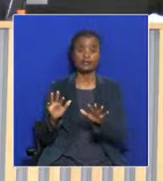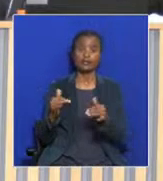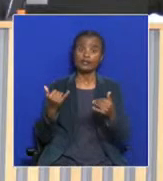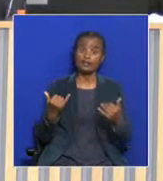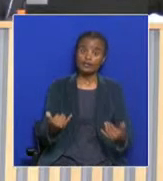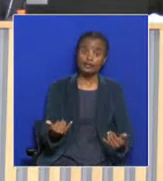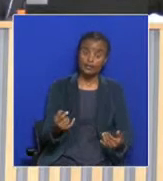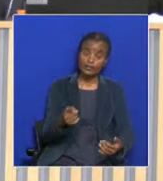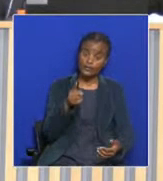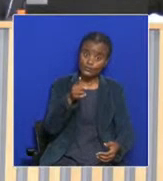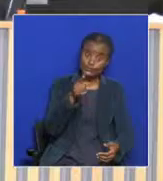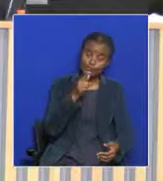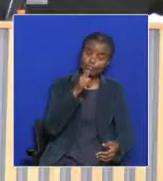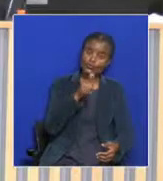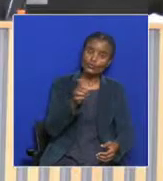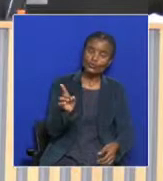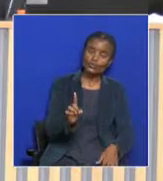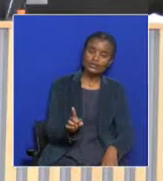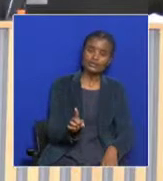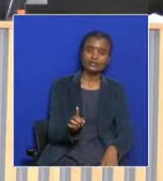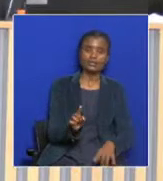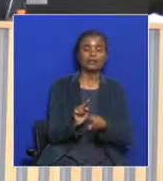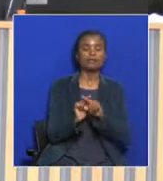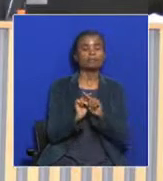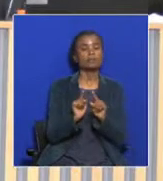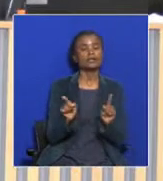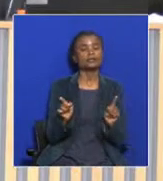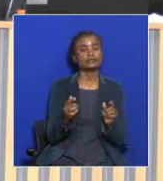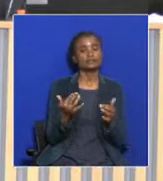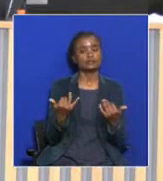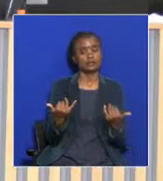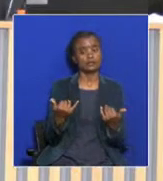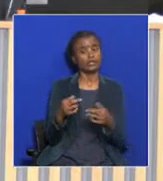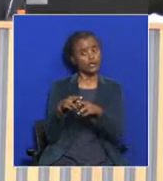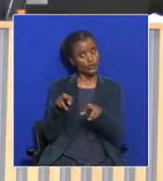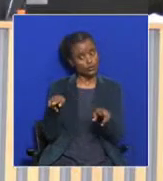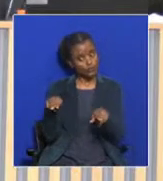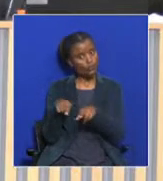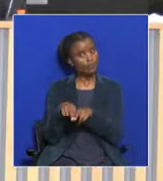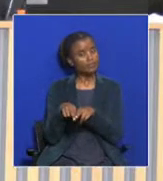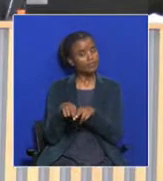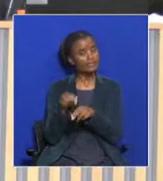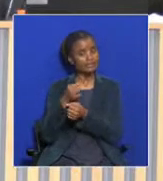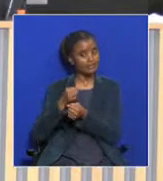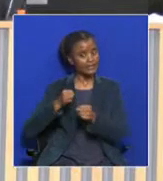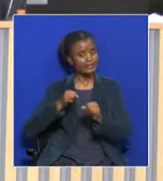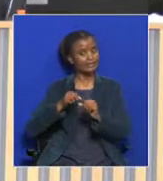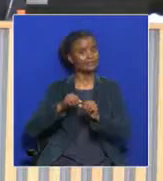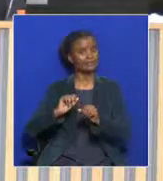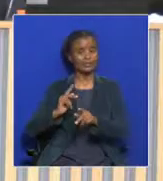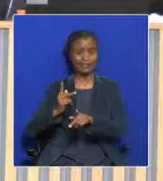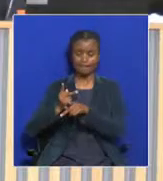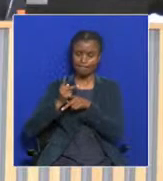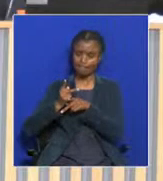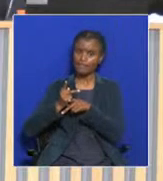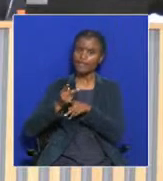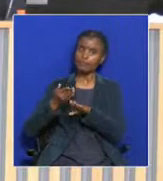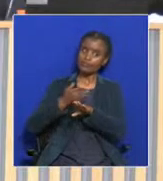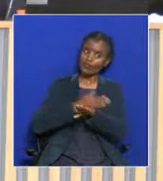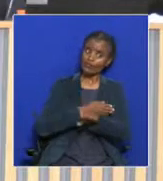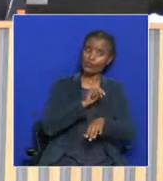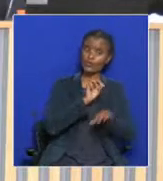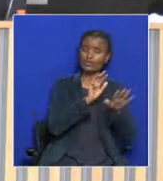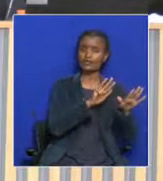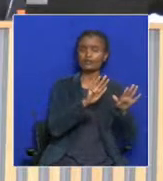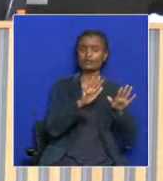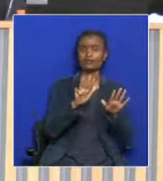but you would have gotten space before the 999. Yes. Now I don't understand. Okay, what